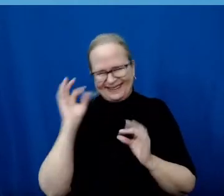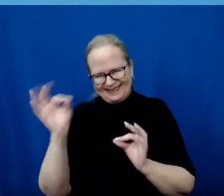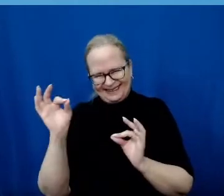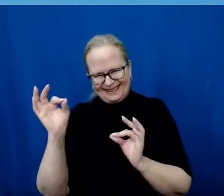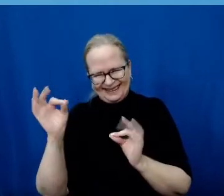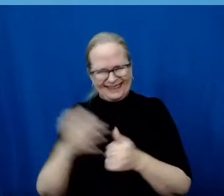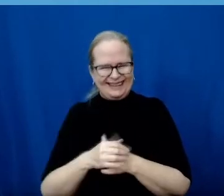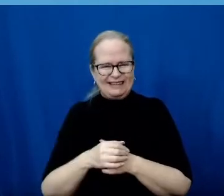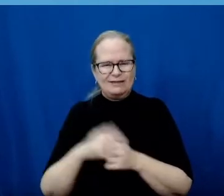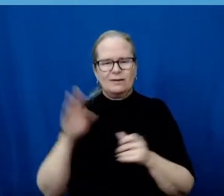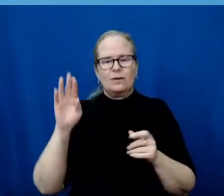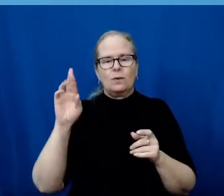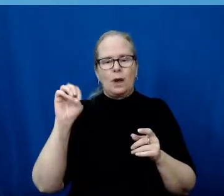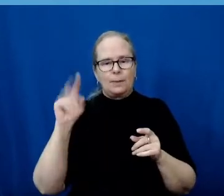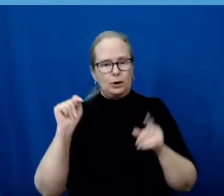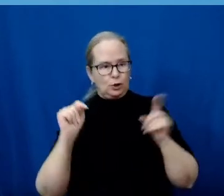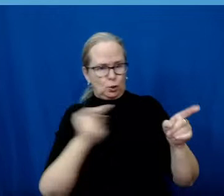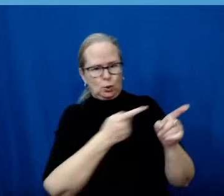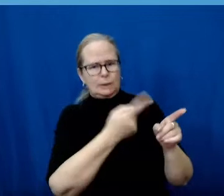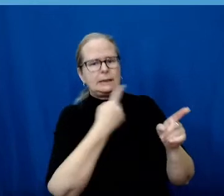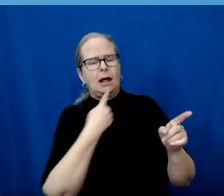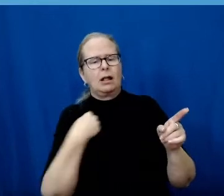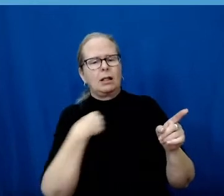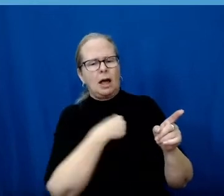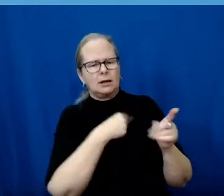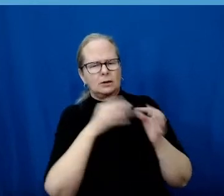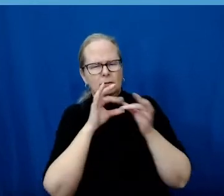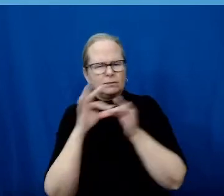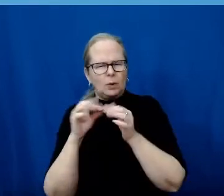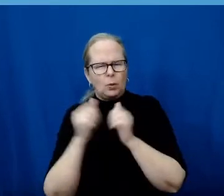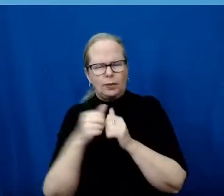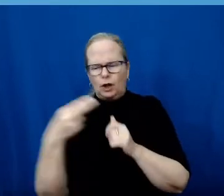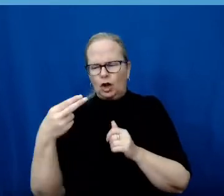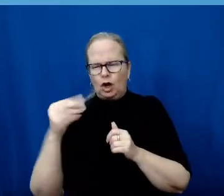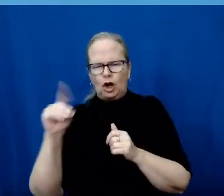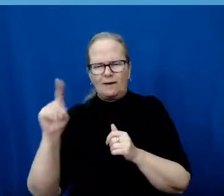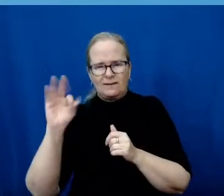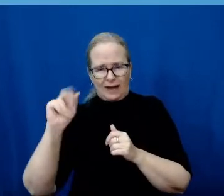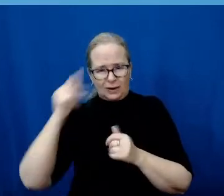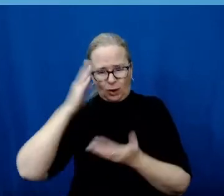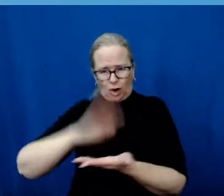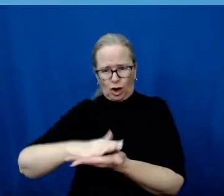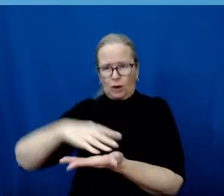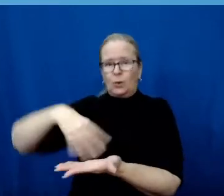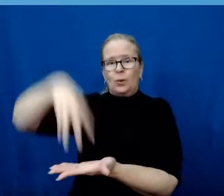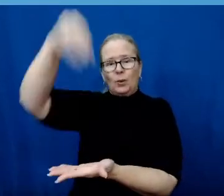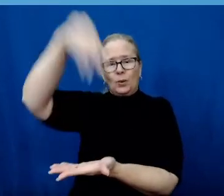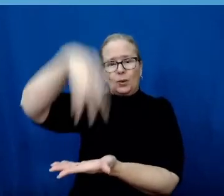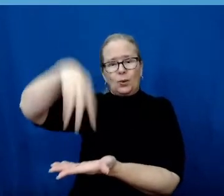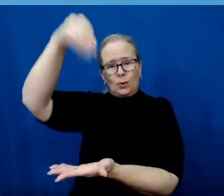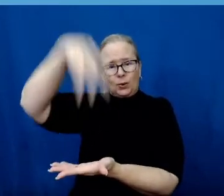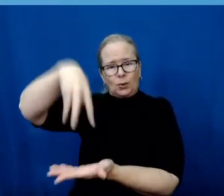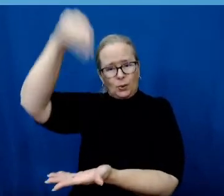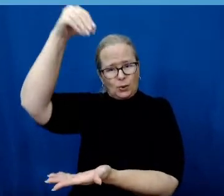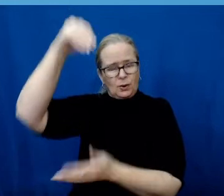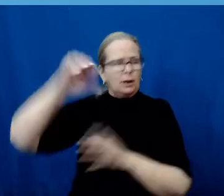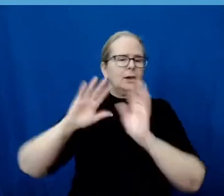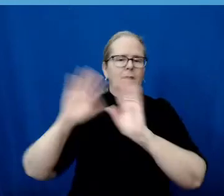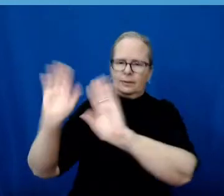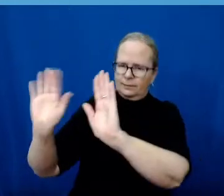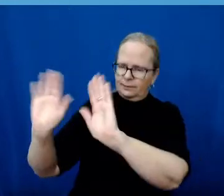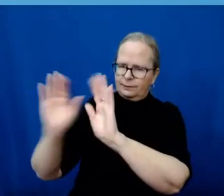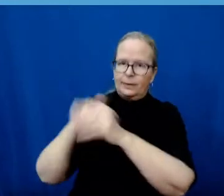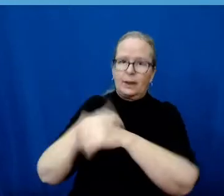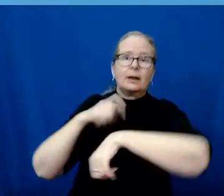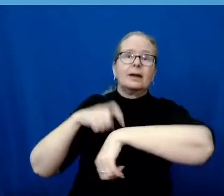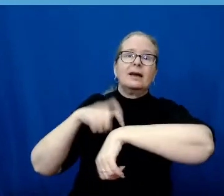what I remember. If we had more time, I would get into that because it's one of my soapboxes, for sure. So going back to